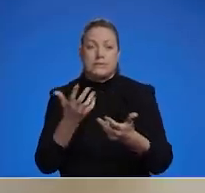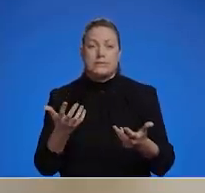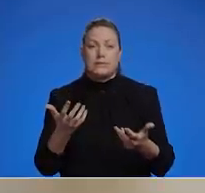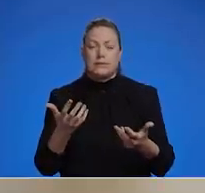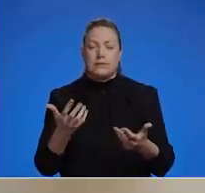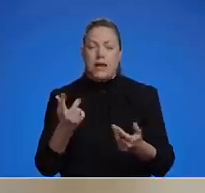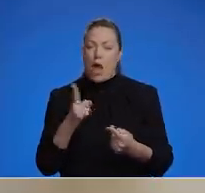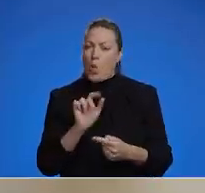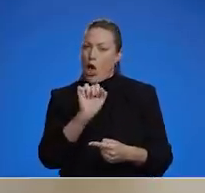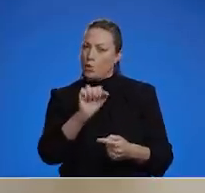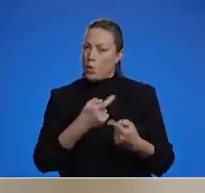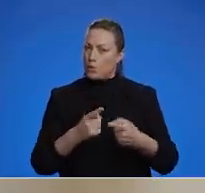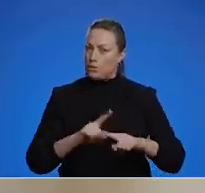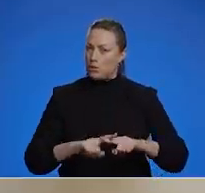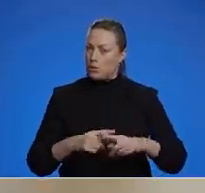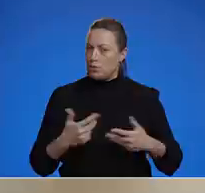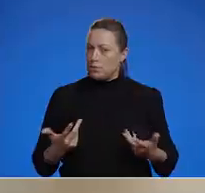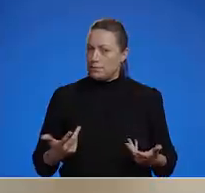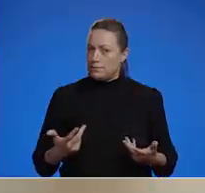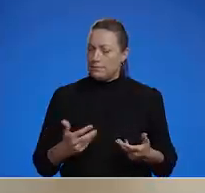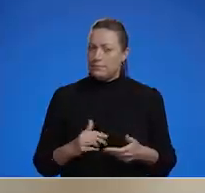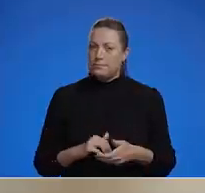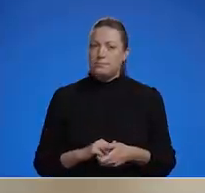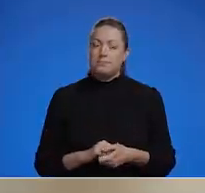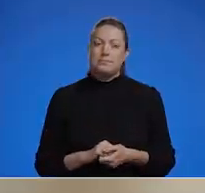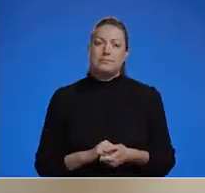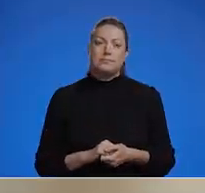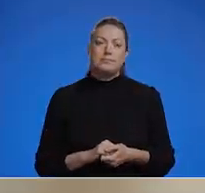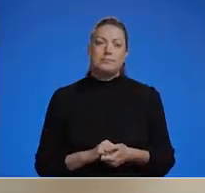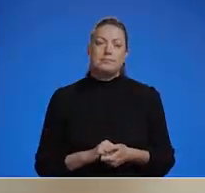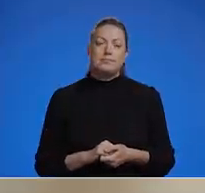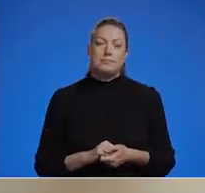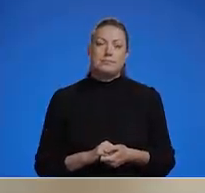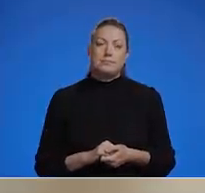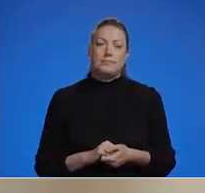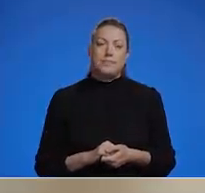in prison. What is your excuse?